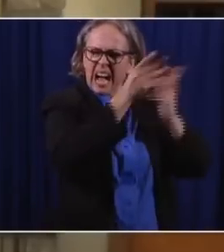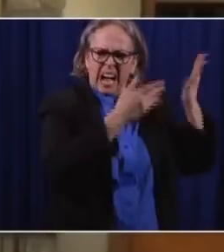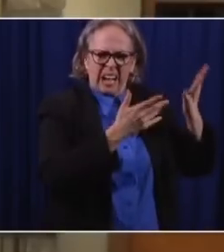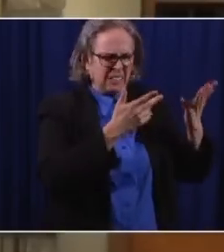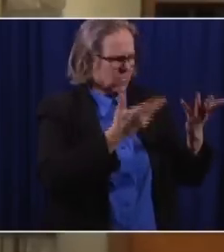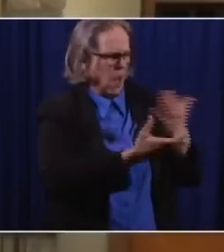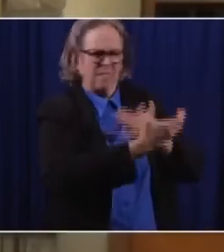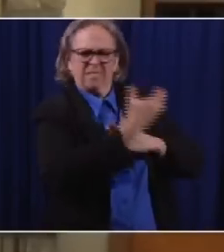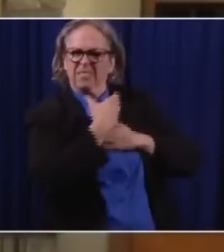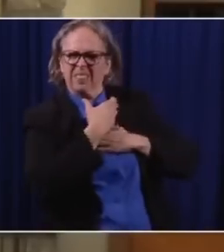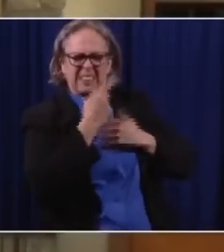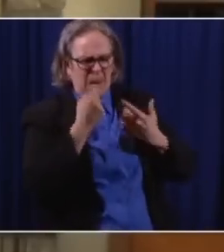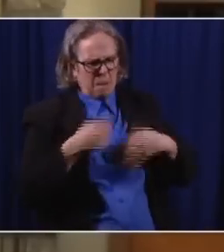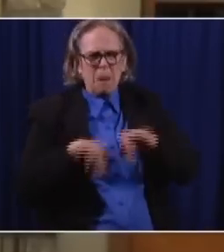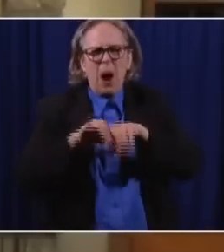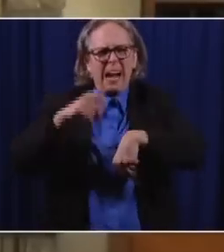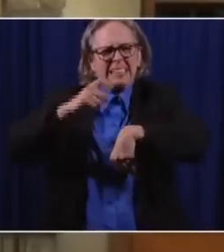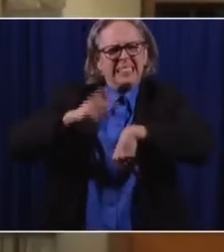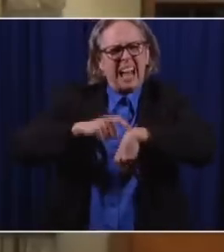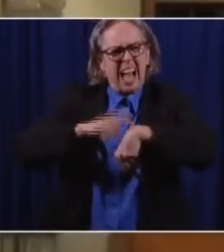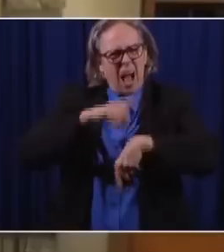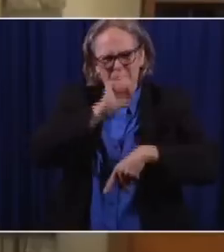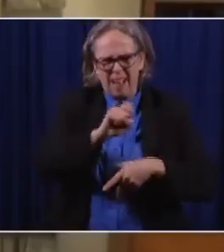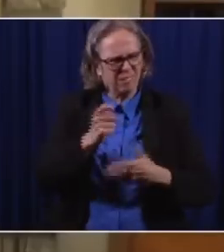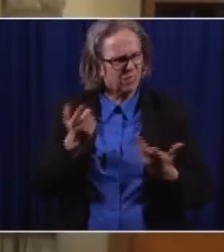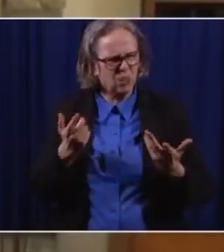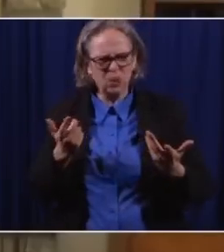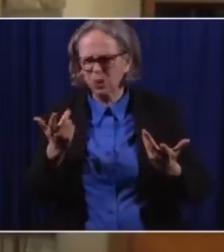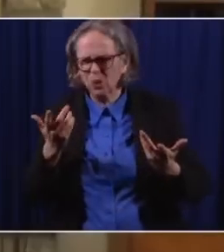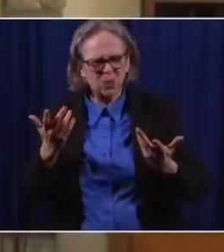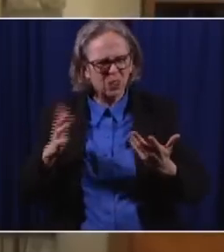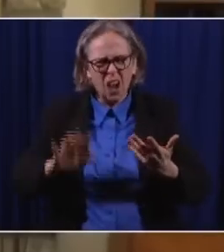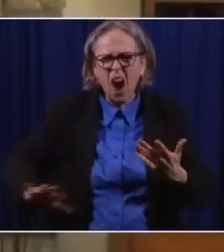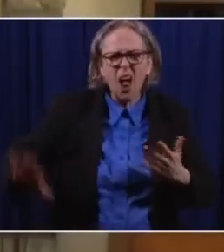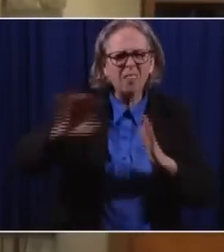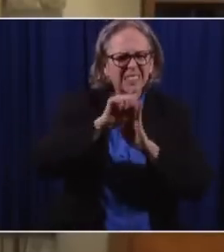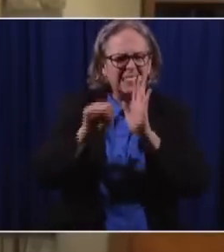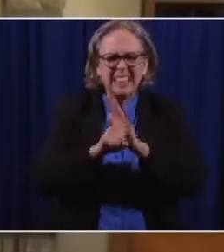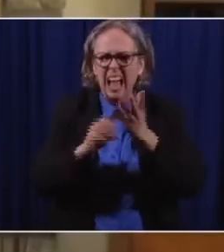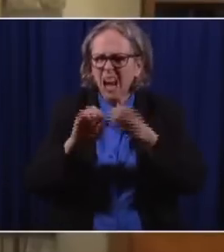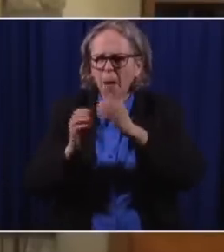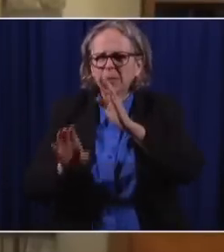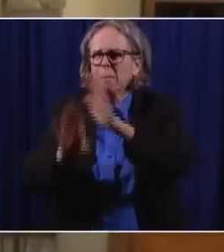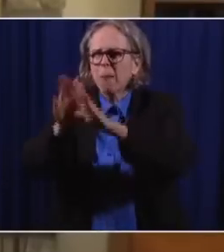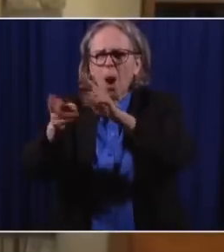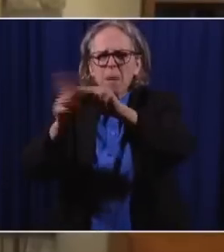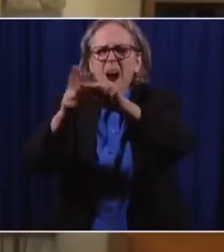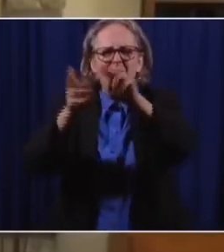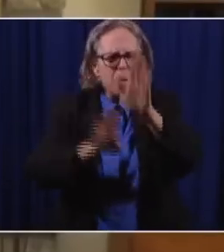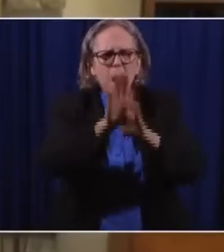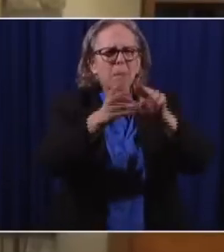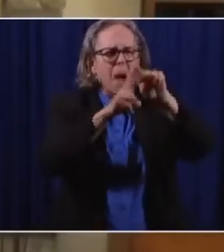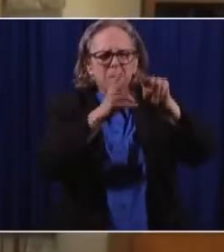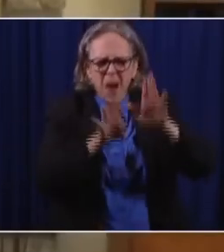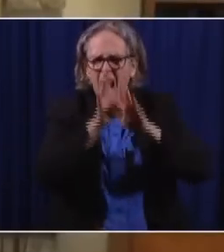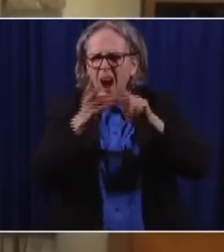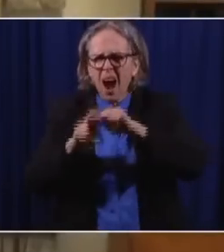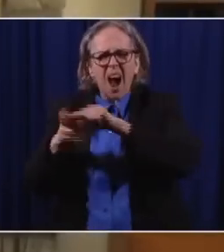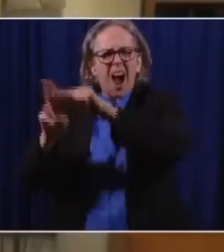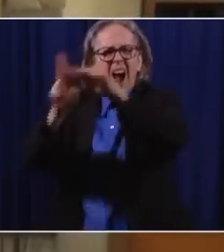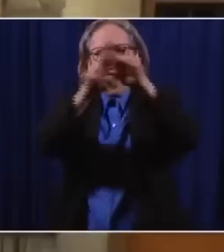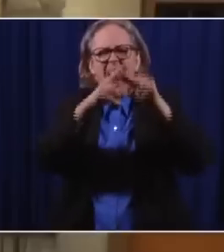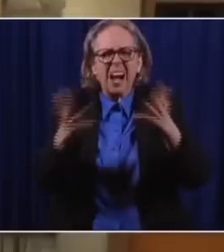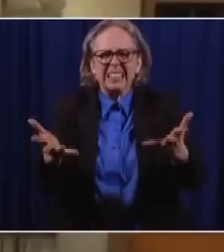are spiking all across the state of Ohio. They are at an all-time high. At the same